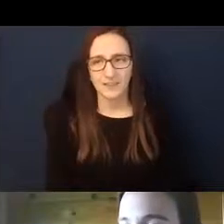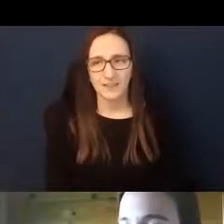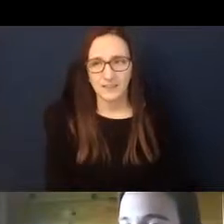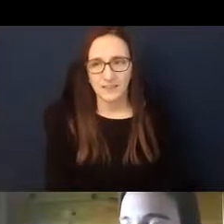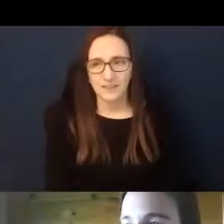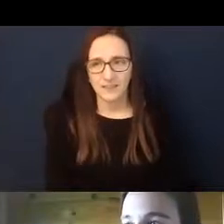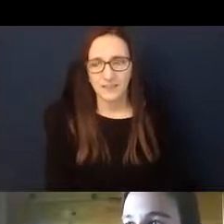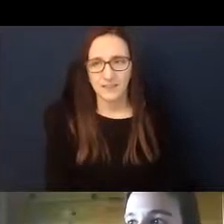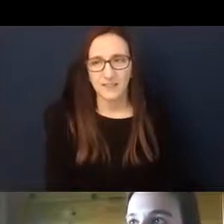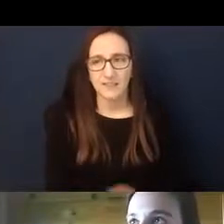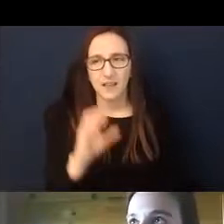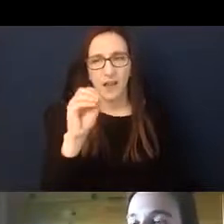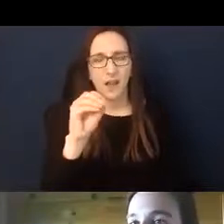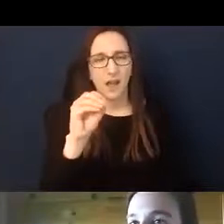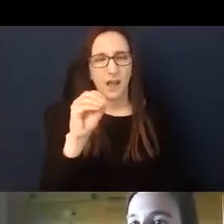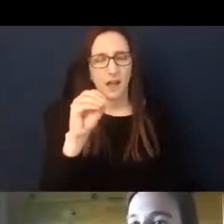OptiFast.